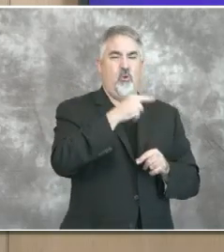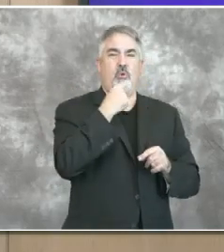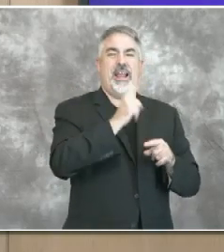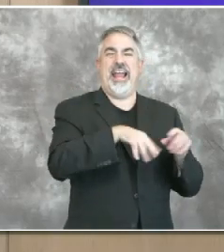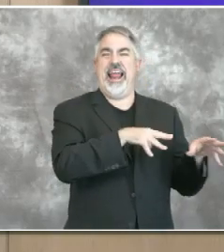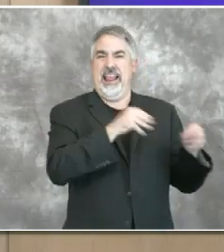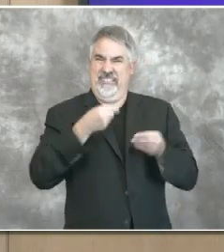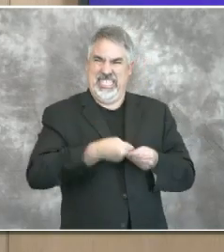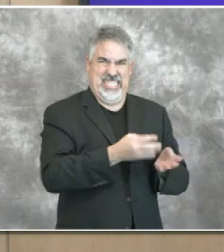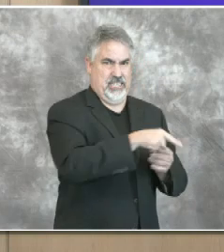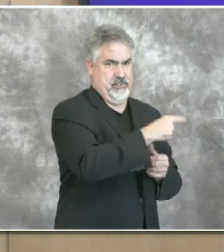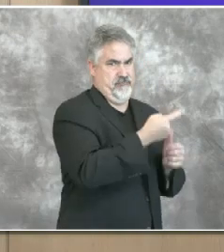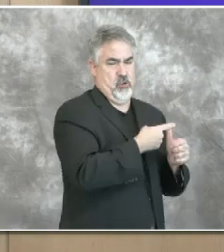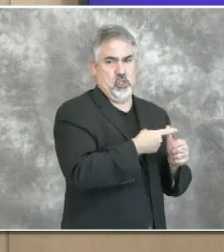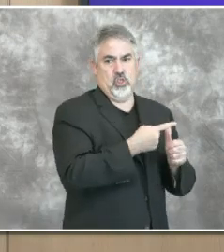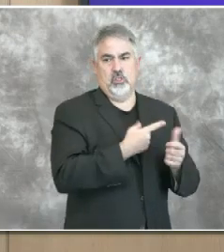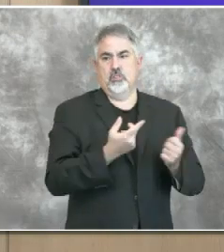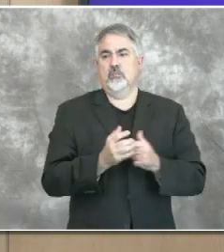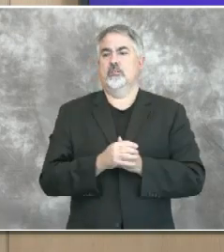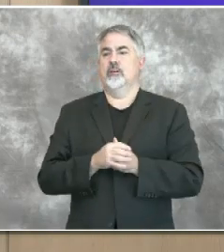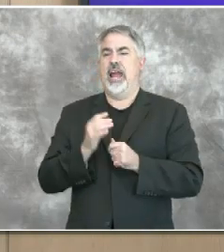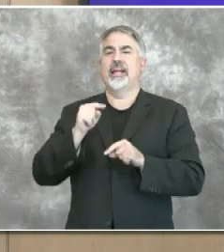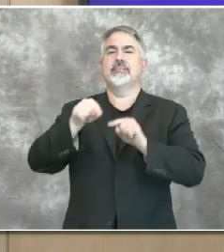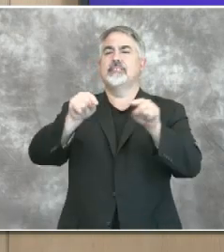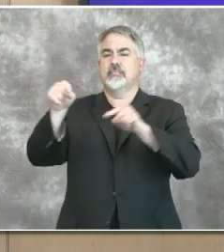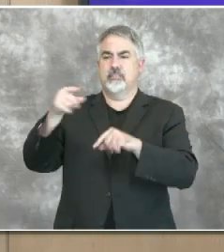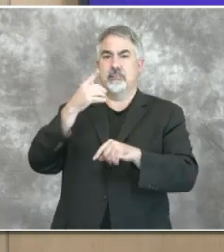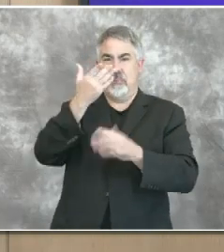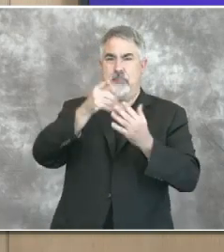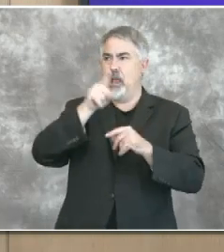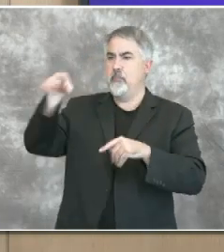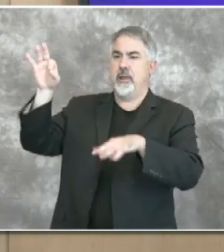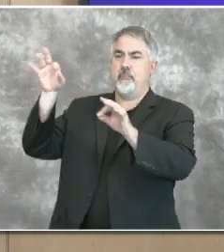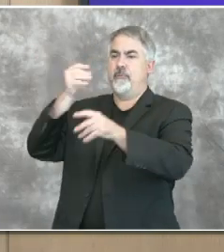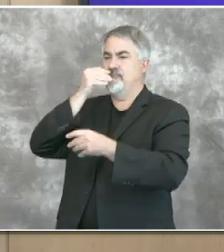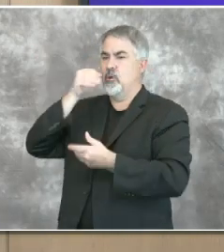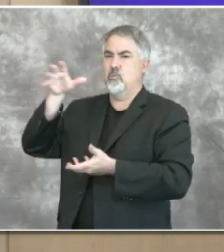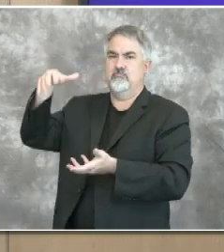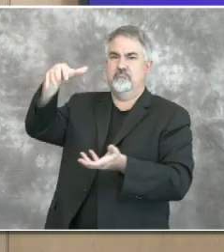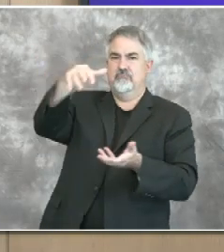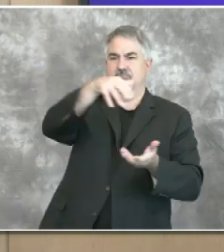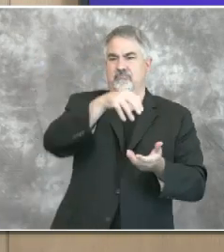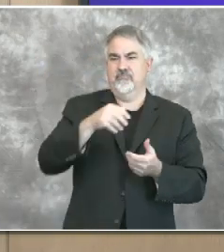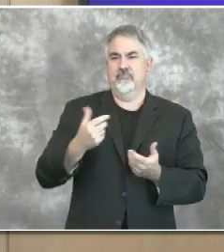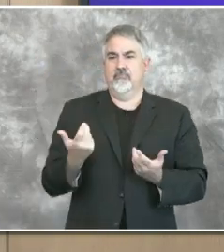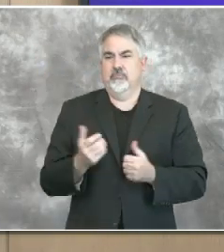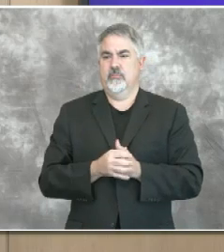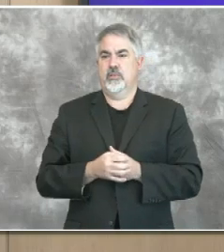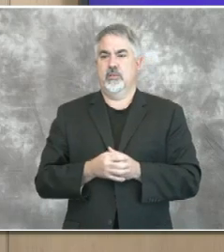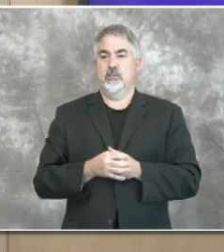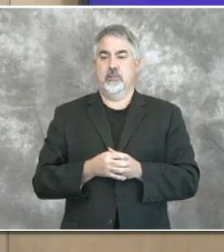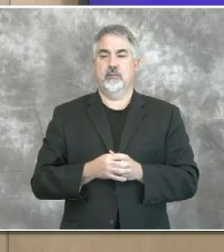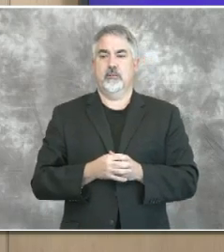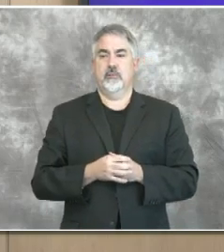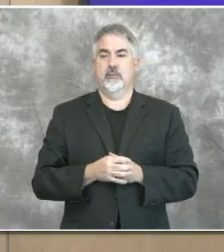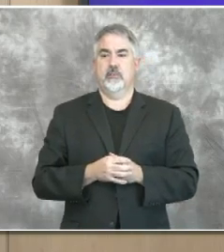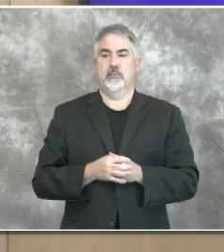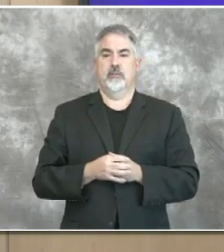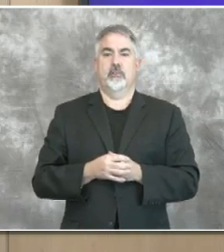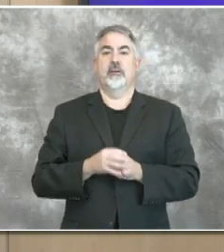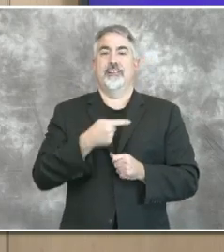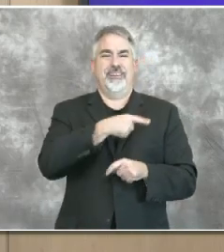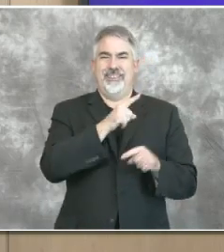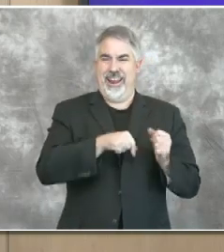system pick up their boxes, but many have not been able to do that. So a system was set up where a call